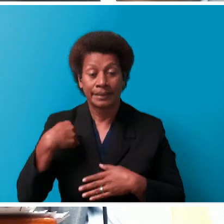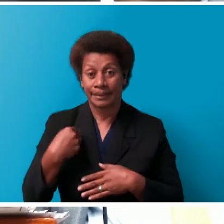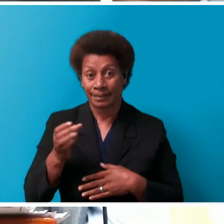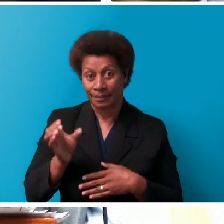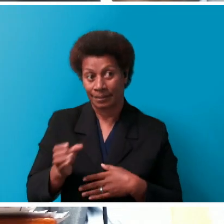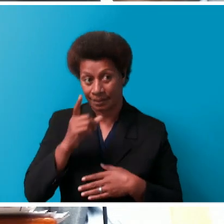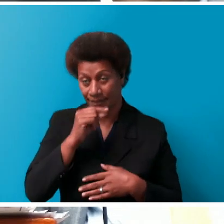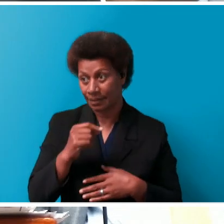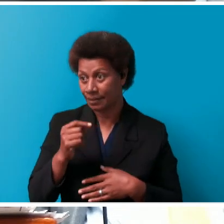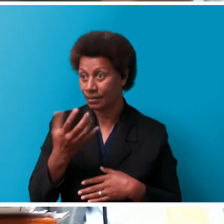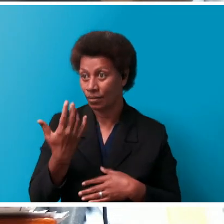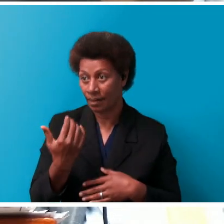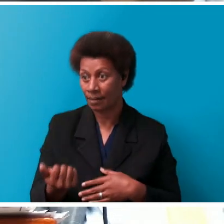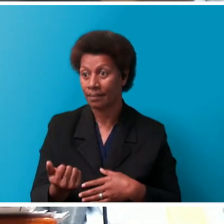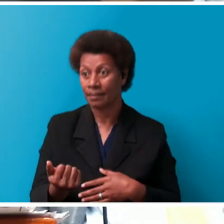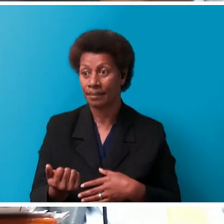sorry.